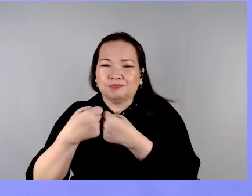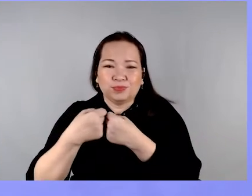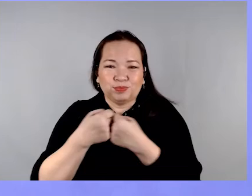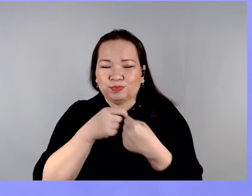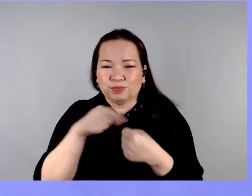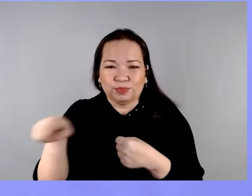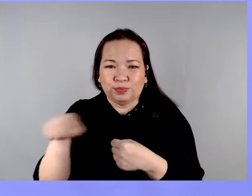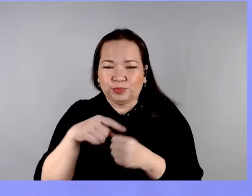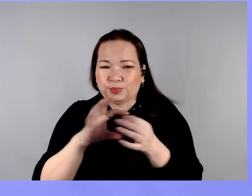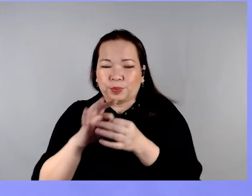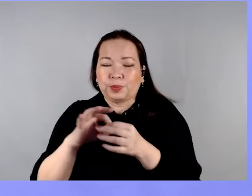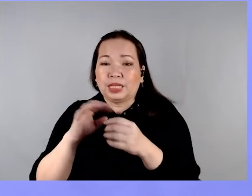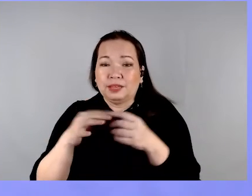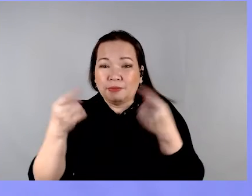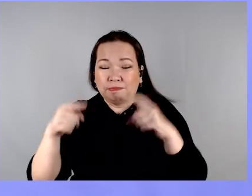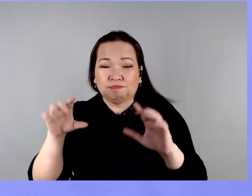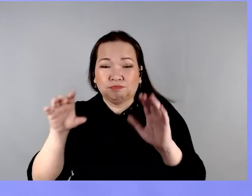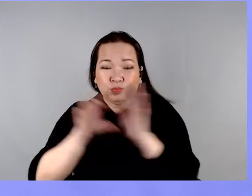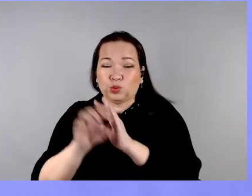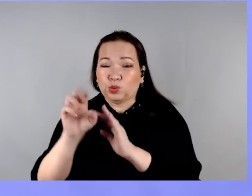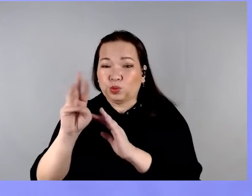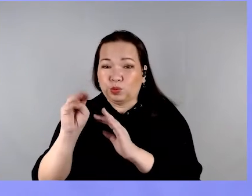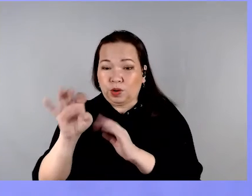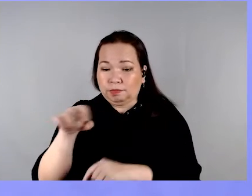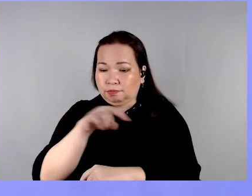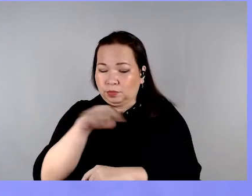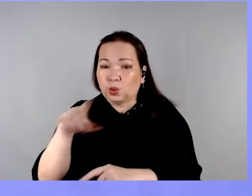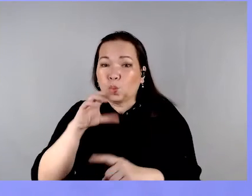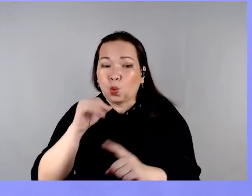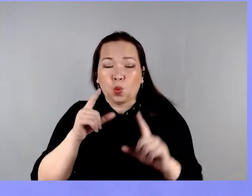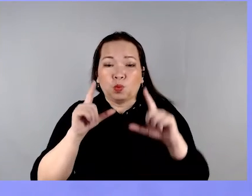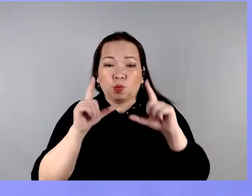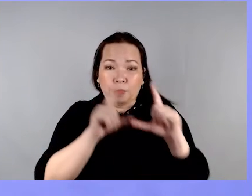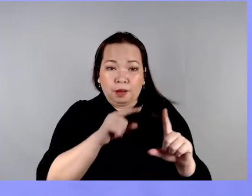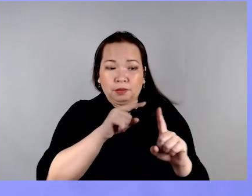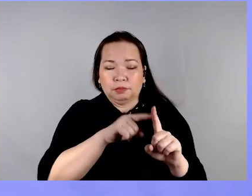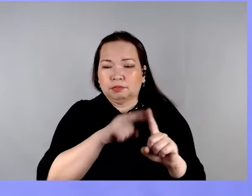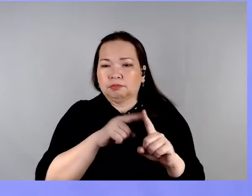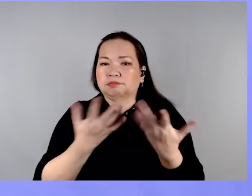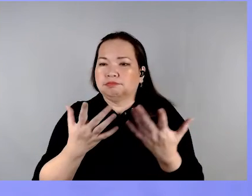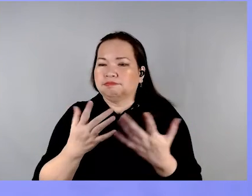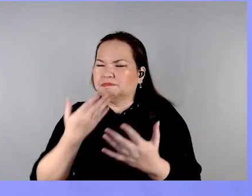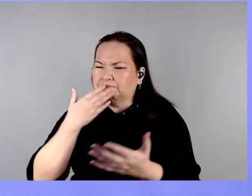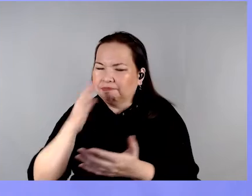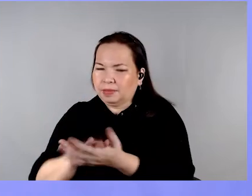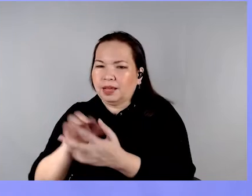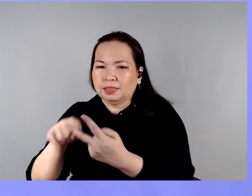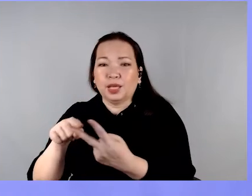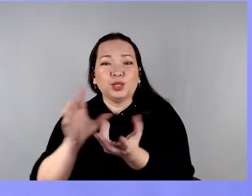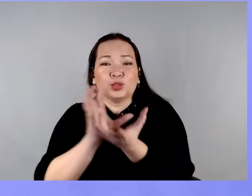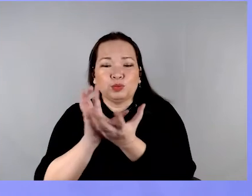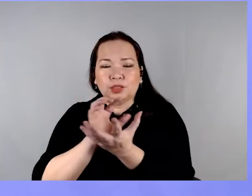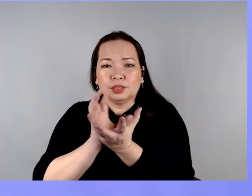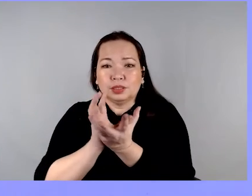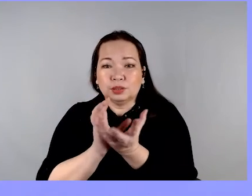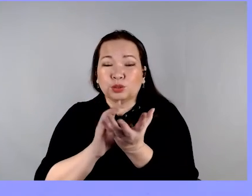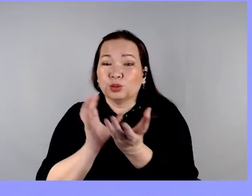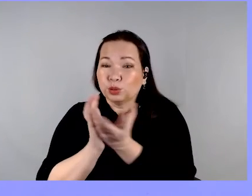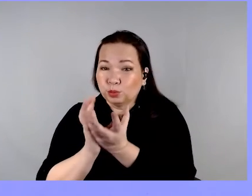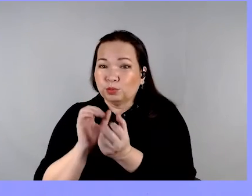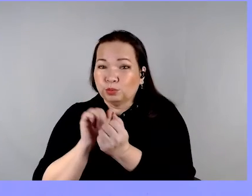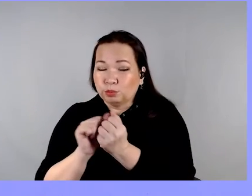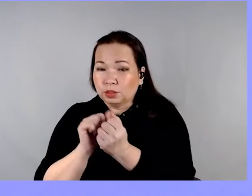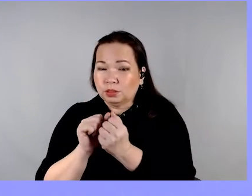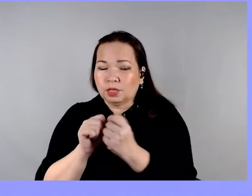in a strained relationship. When a crime is committed, the persons involved are the victim, the offender, and the community.